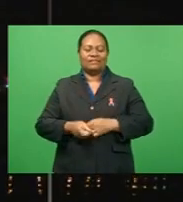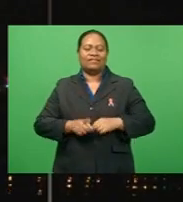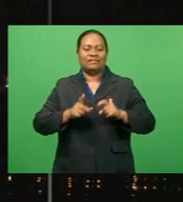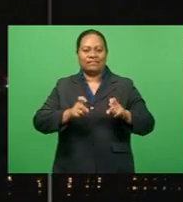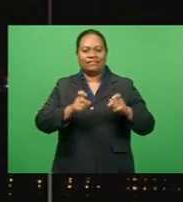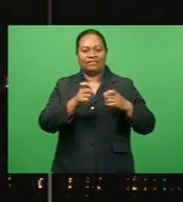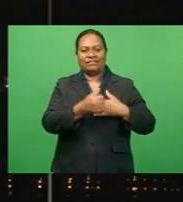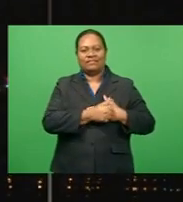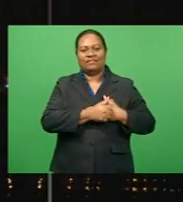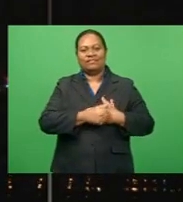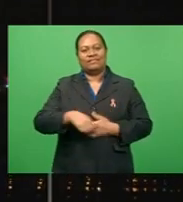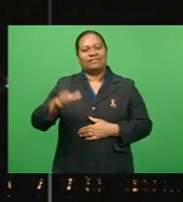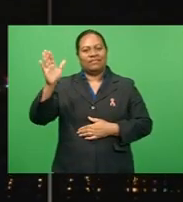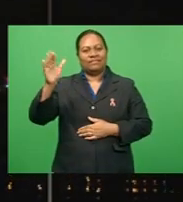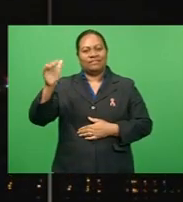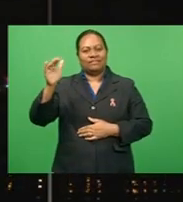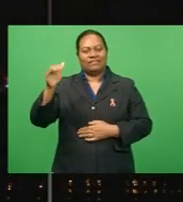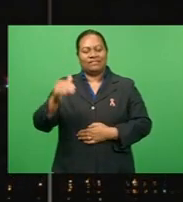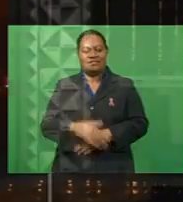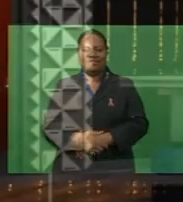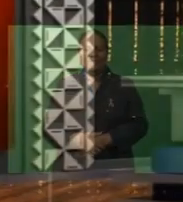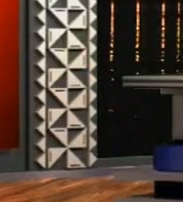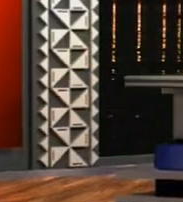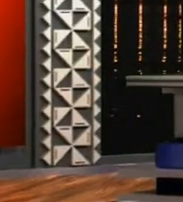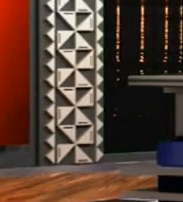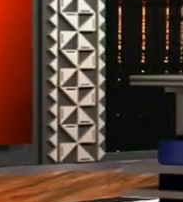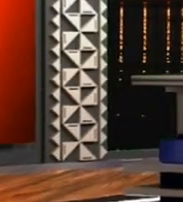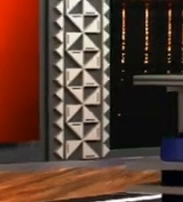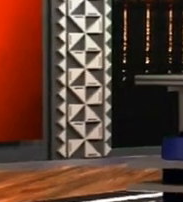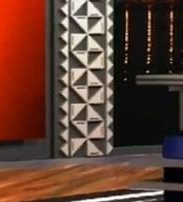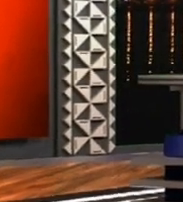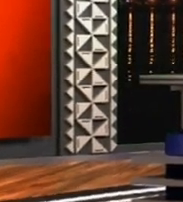stay safe. Bye for now.